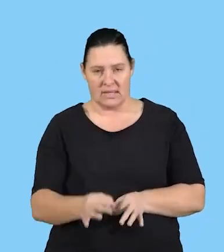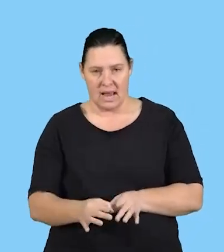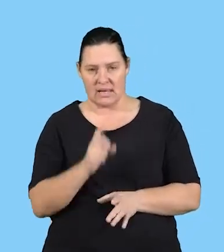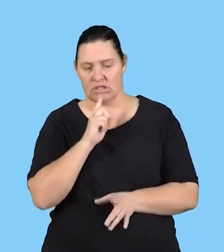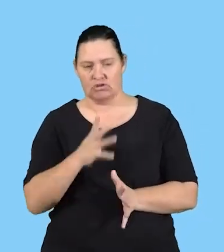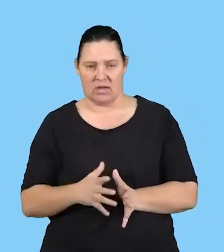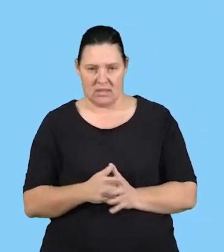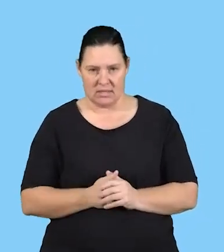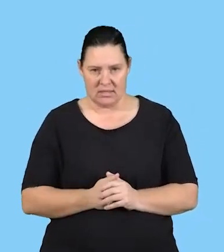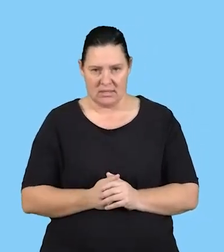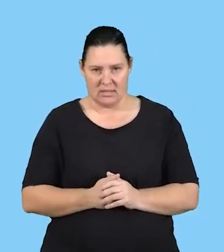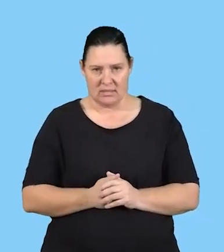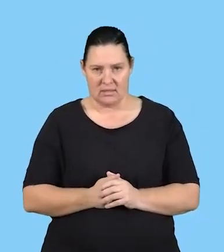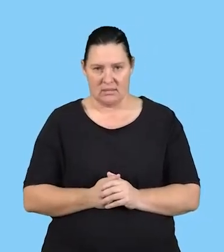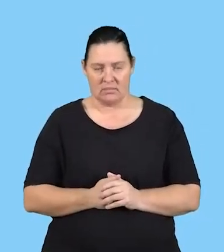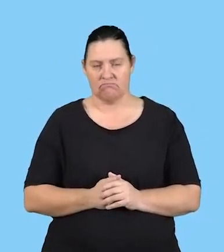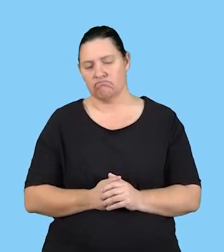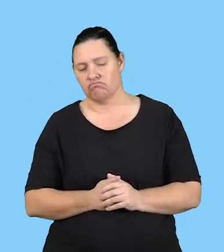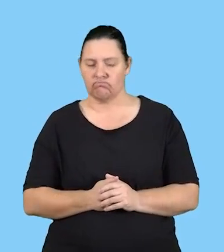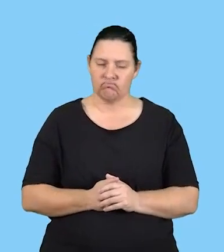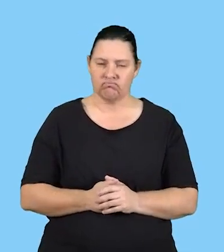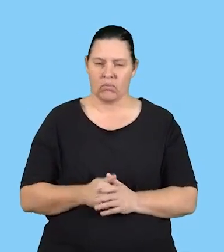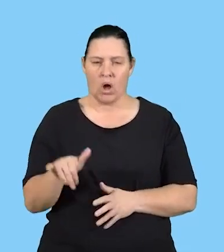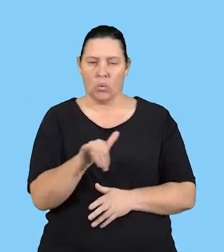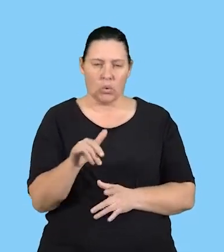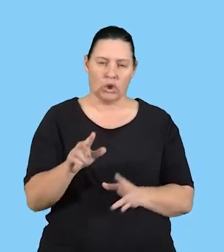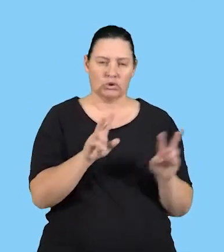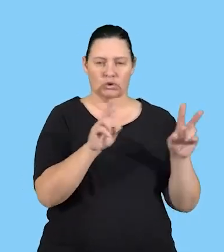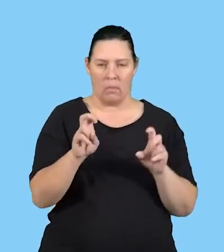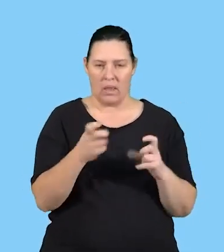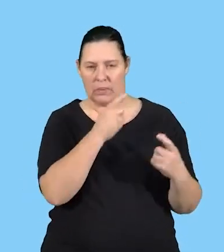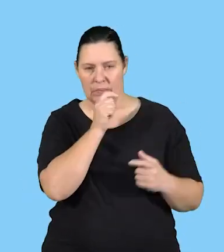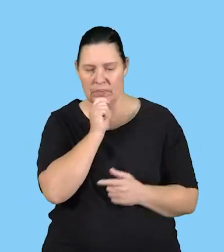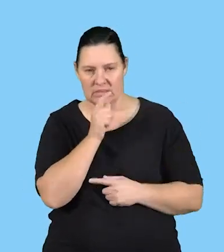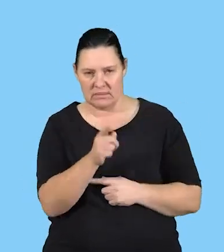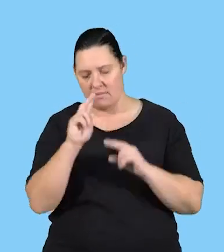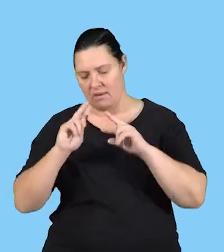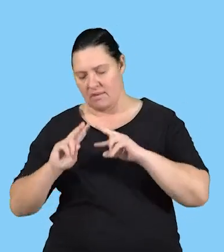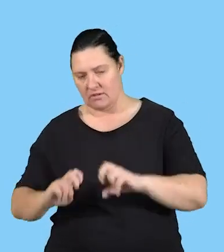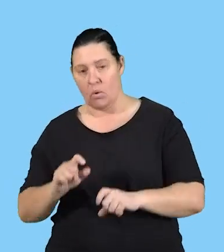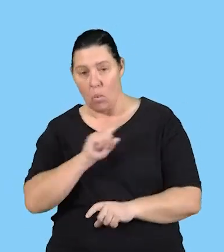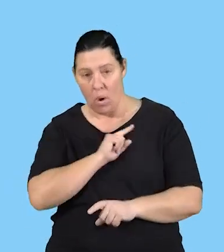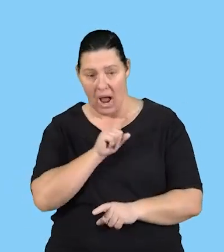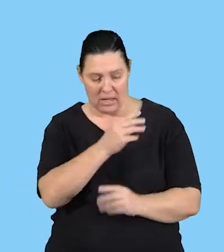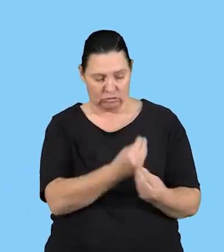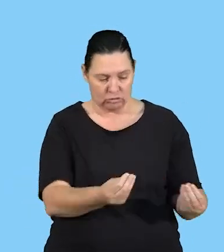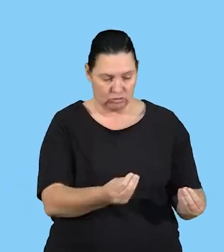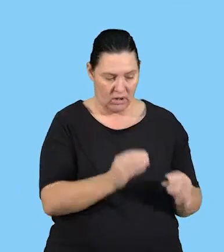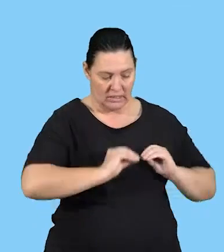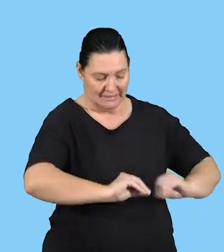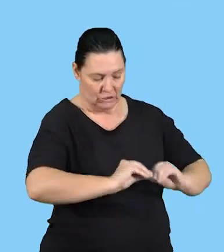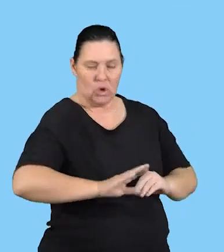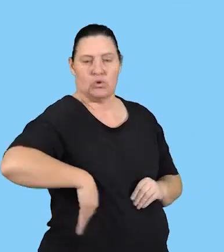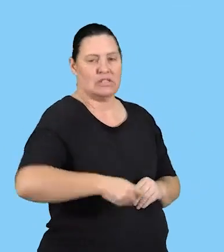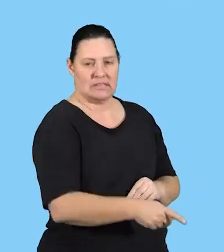teacher on which topic to administer the investigation. We didn't want to